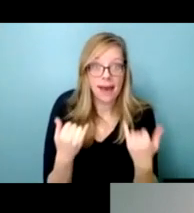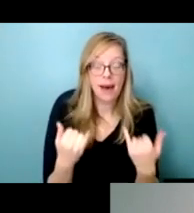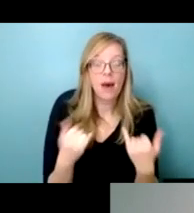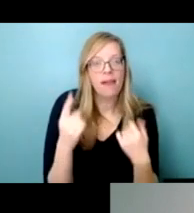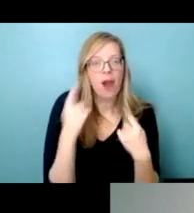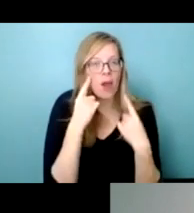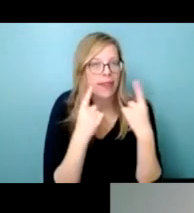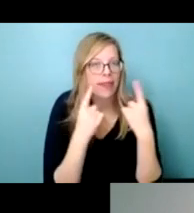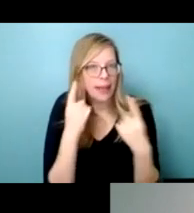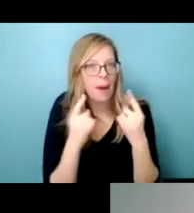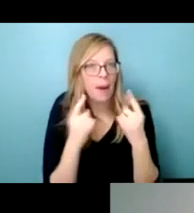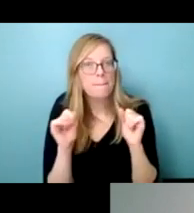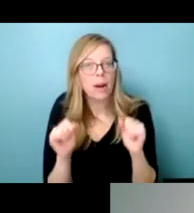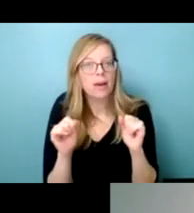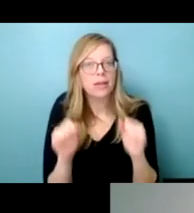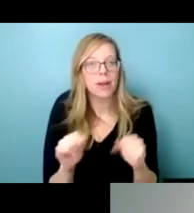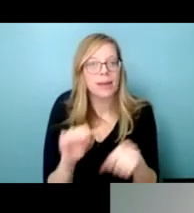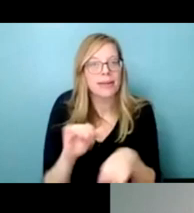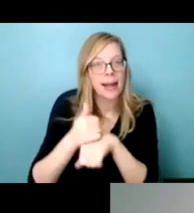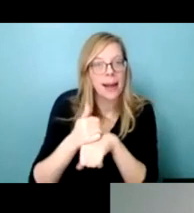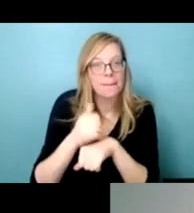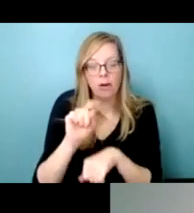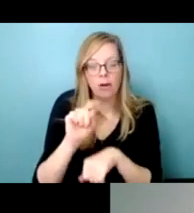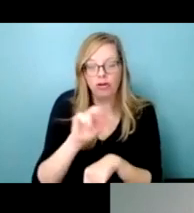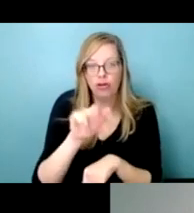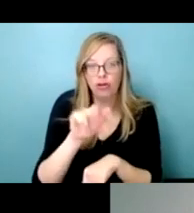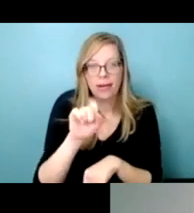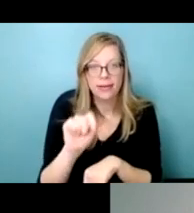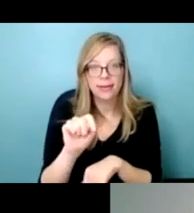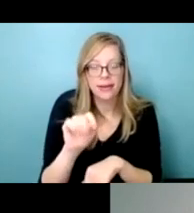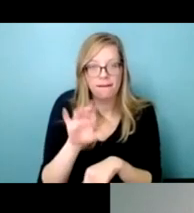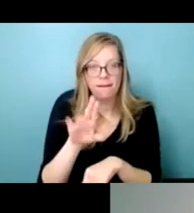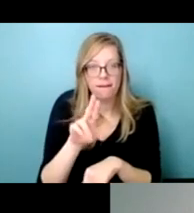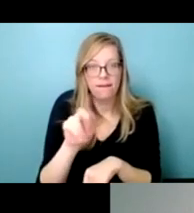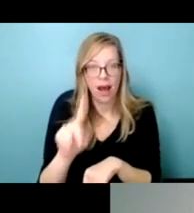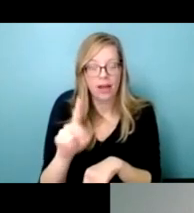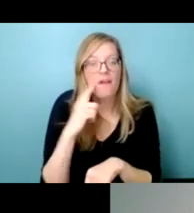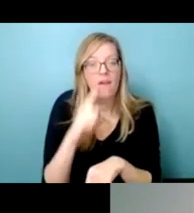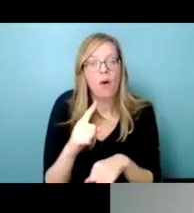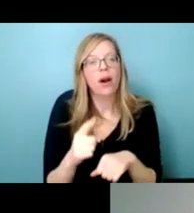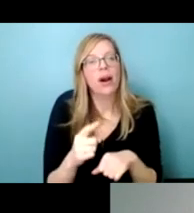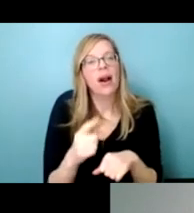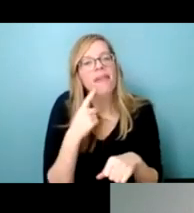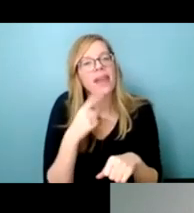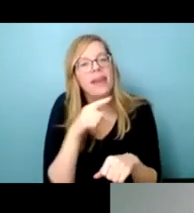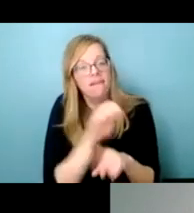funds as a way to fund organizations in the environmental sector.